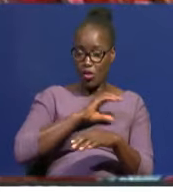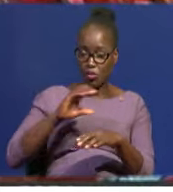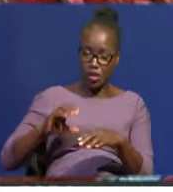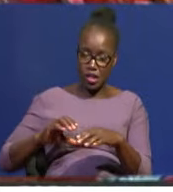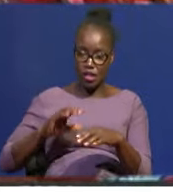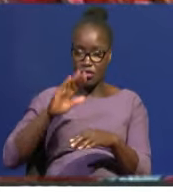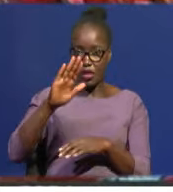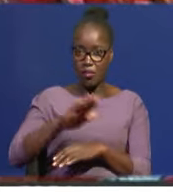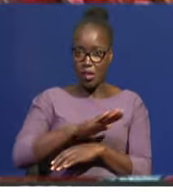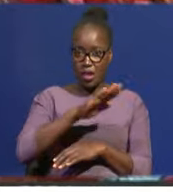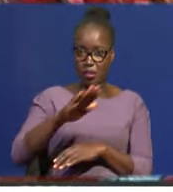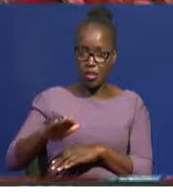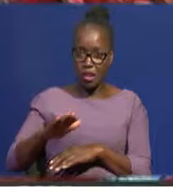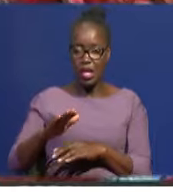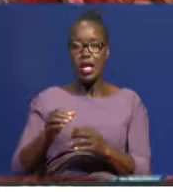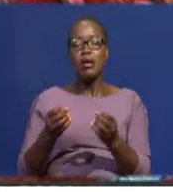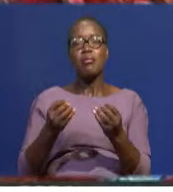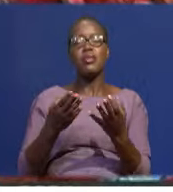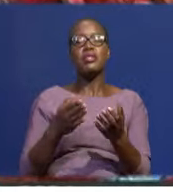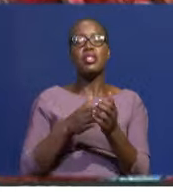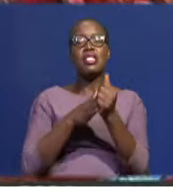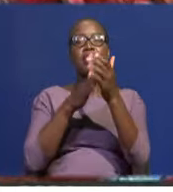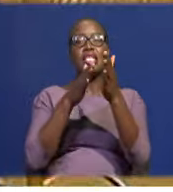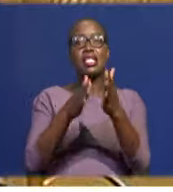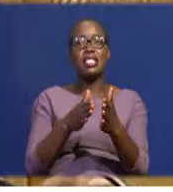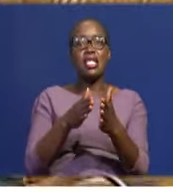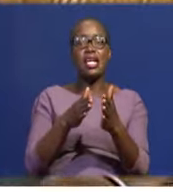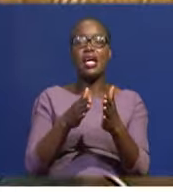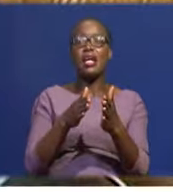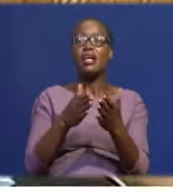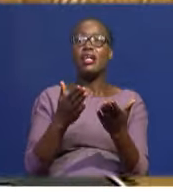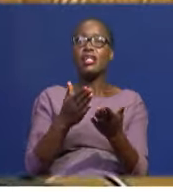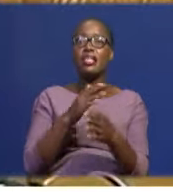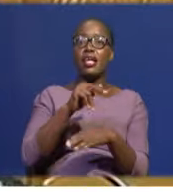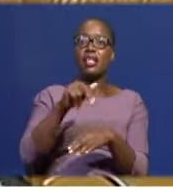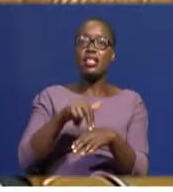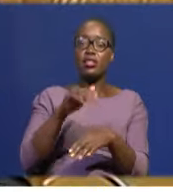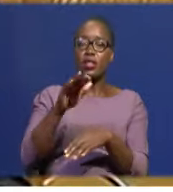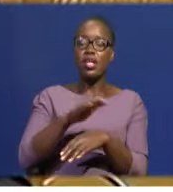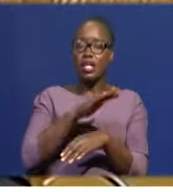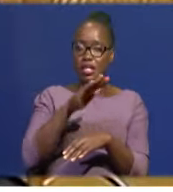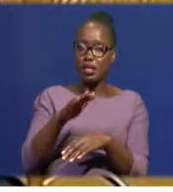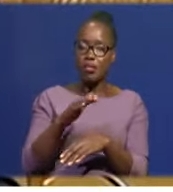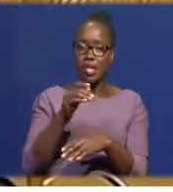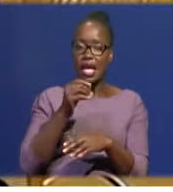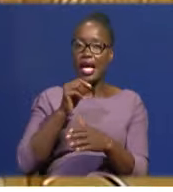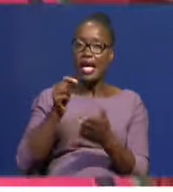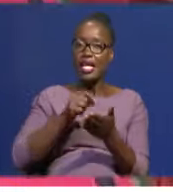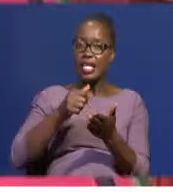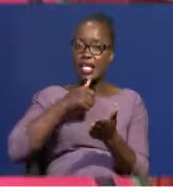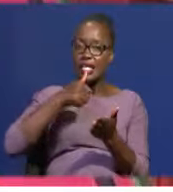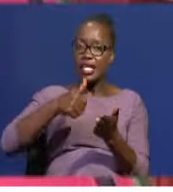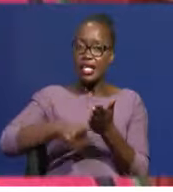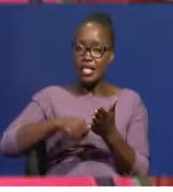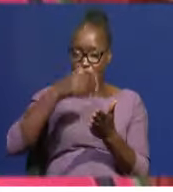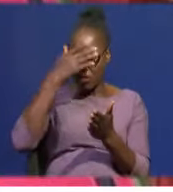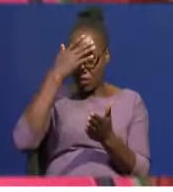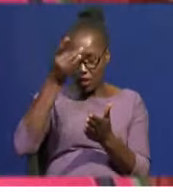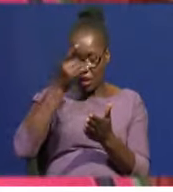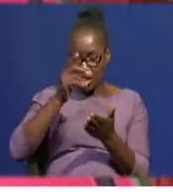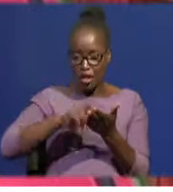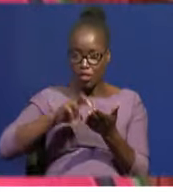House revealed that Majority Leader in the National Assembly, Kimani Ichung’wah, had written to the Speaker requesting that the bill be stepped